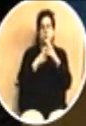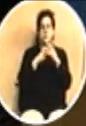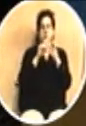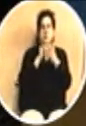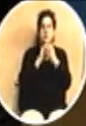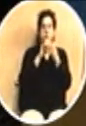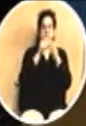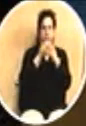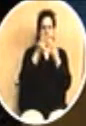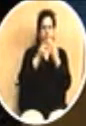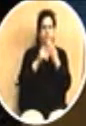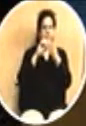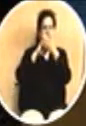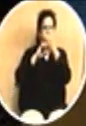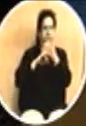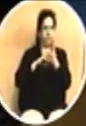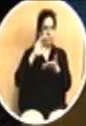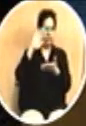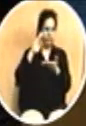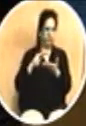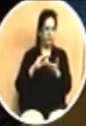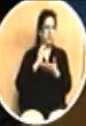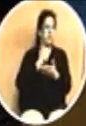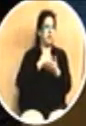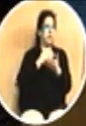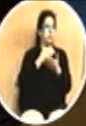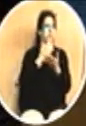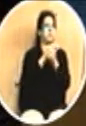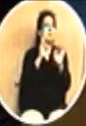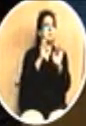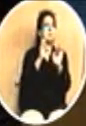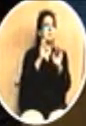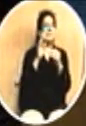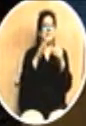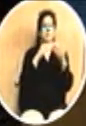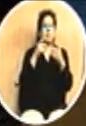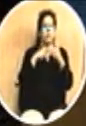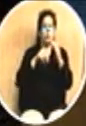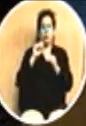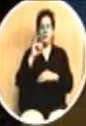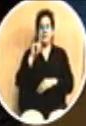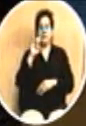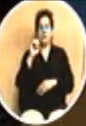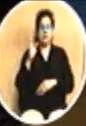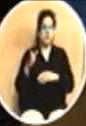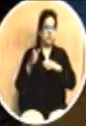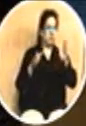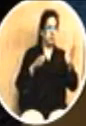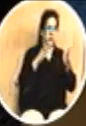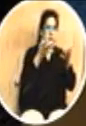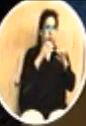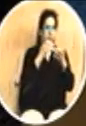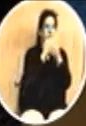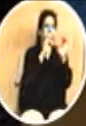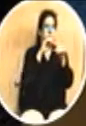from the popular vote of the people, our freedom will be eroded. No matter what side you're on, you still want freedom in